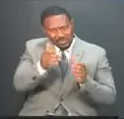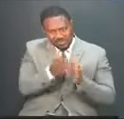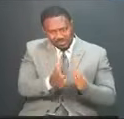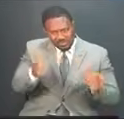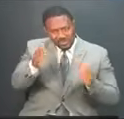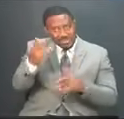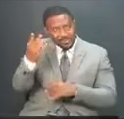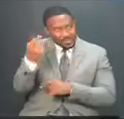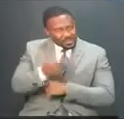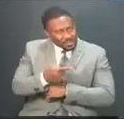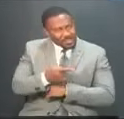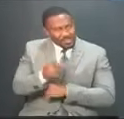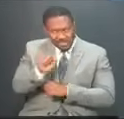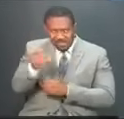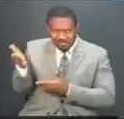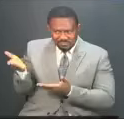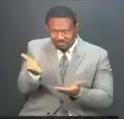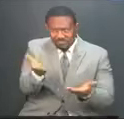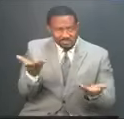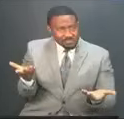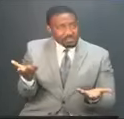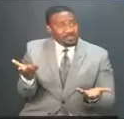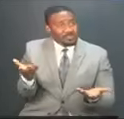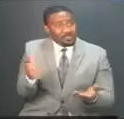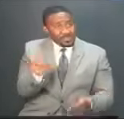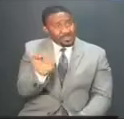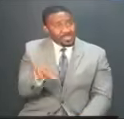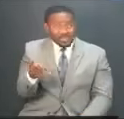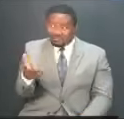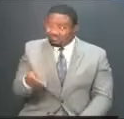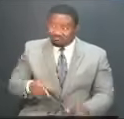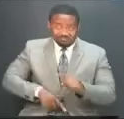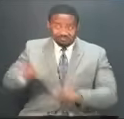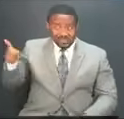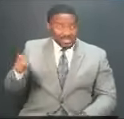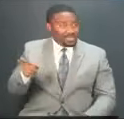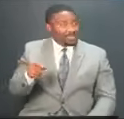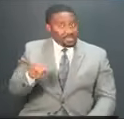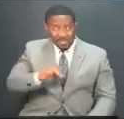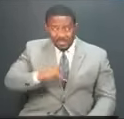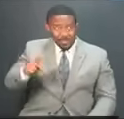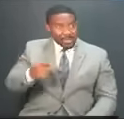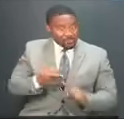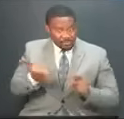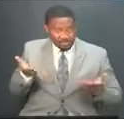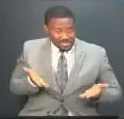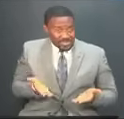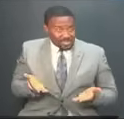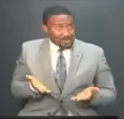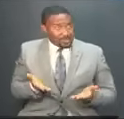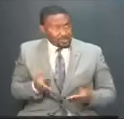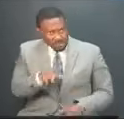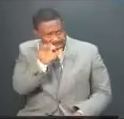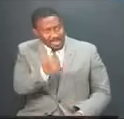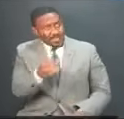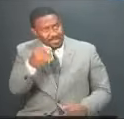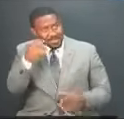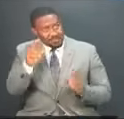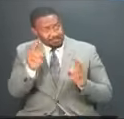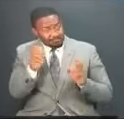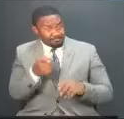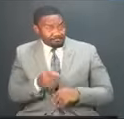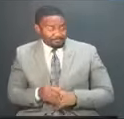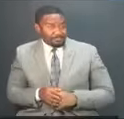upon to remove the member of parliament from the chamber. If you recall, that was the main issue. And